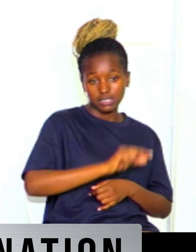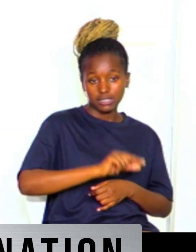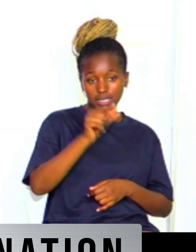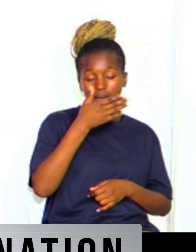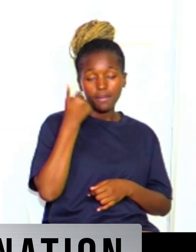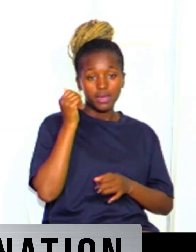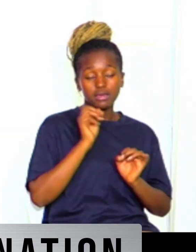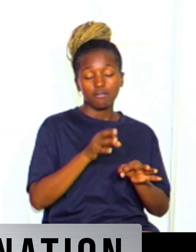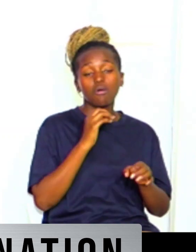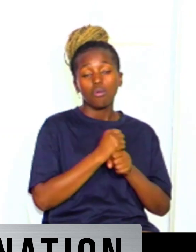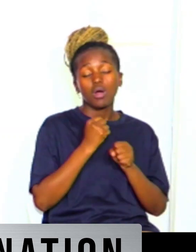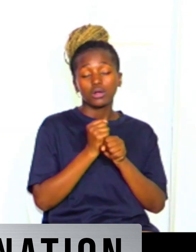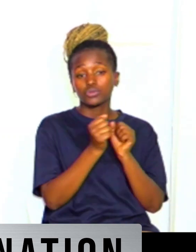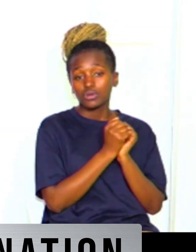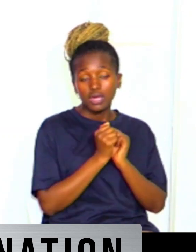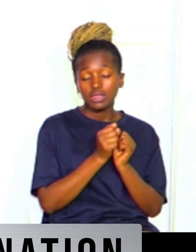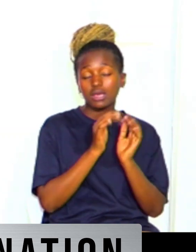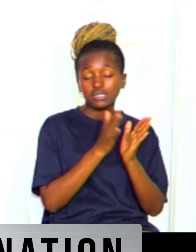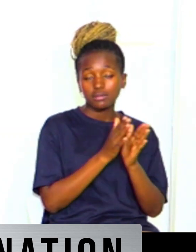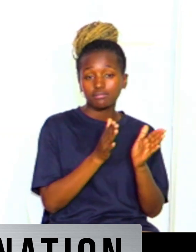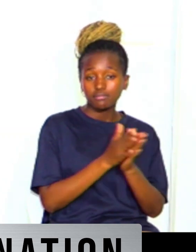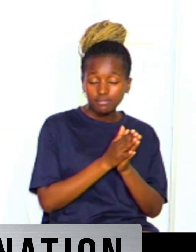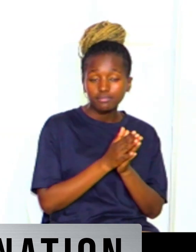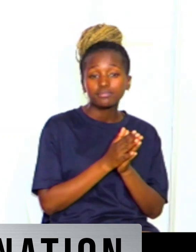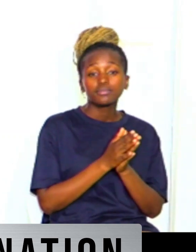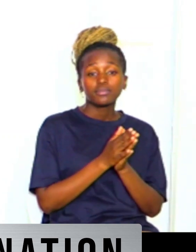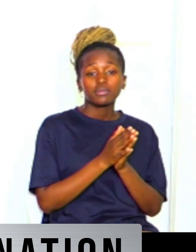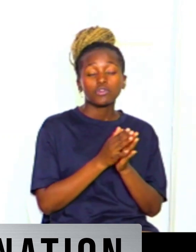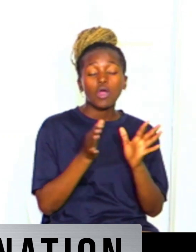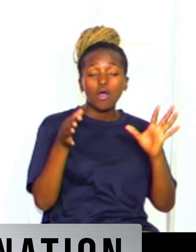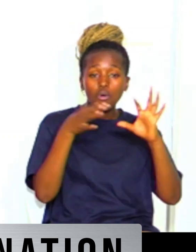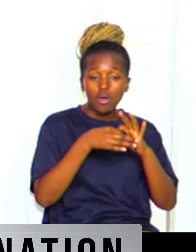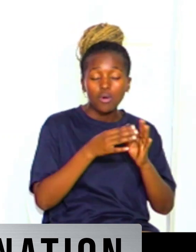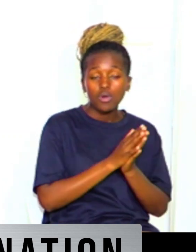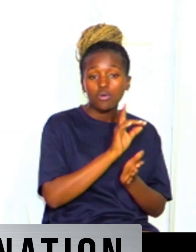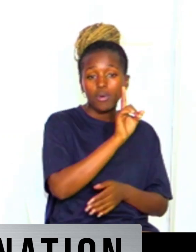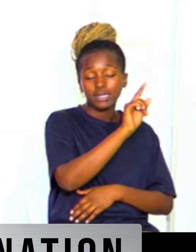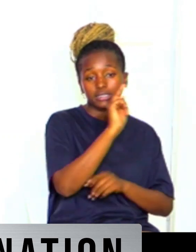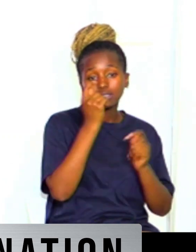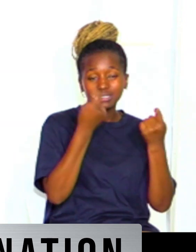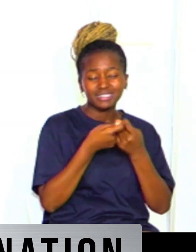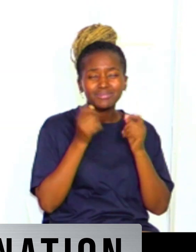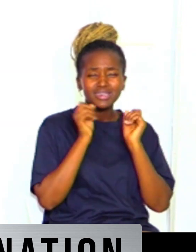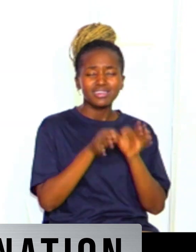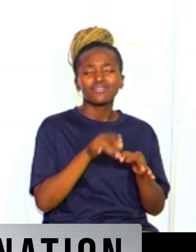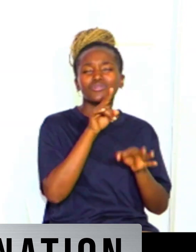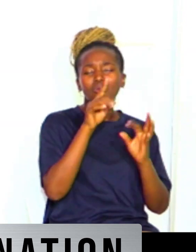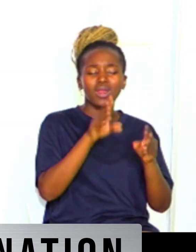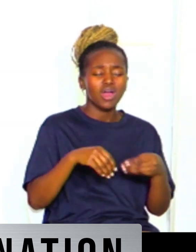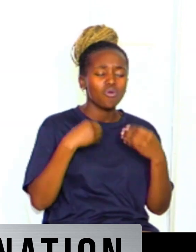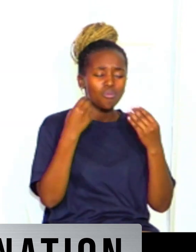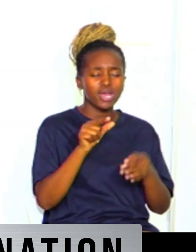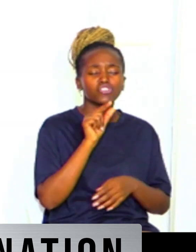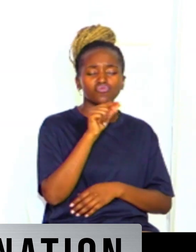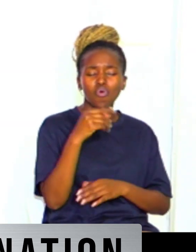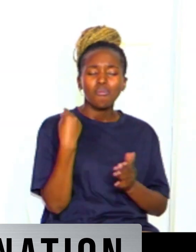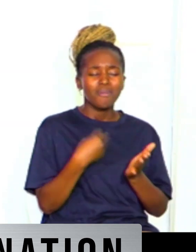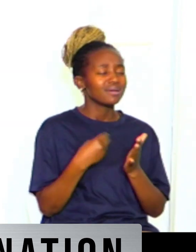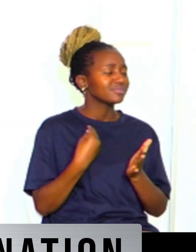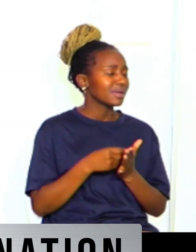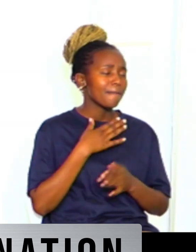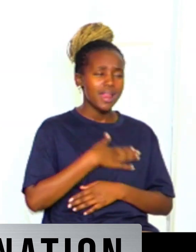work as a team. It's time to work as family. Those Gen Z, when you're not corrupted with small amount of money to sell your dignity,